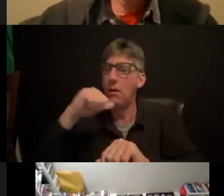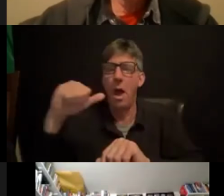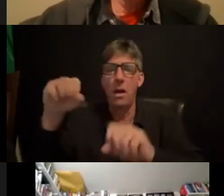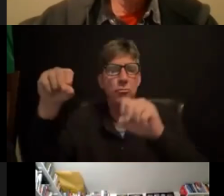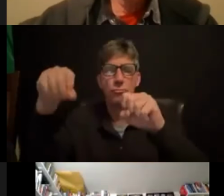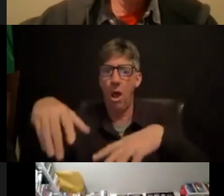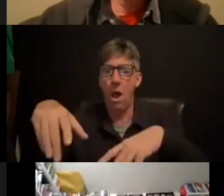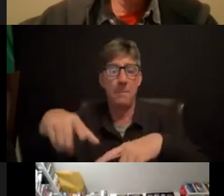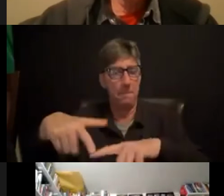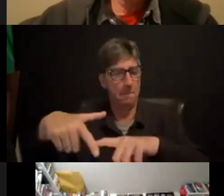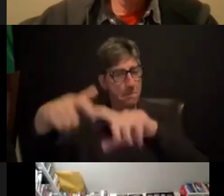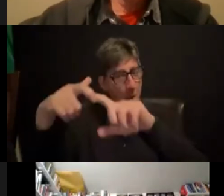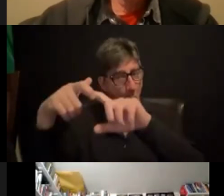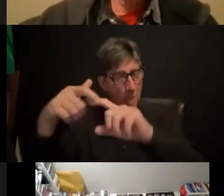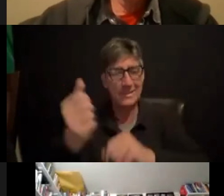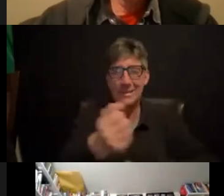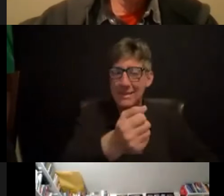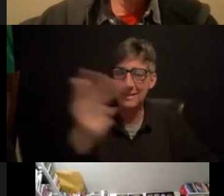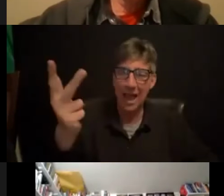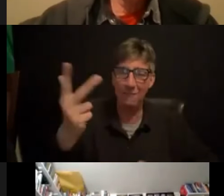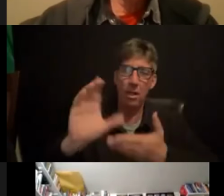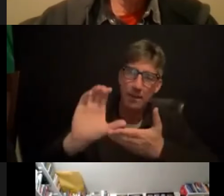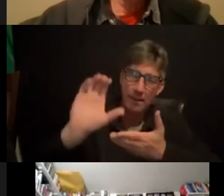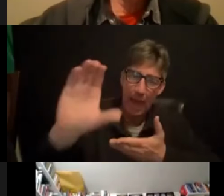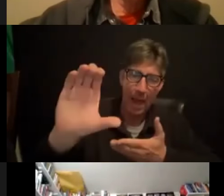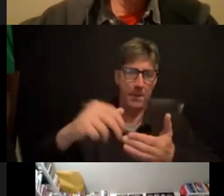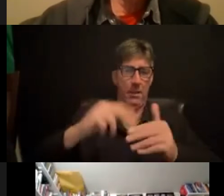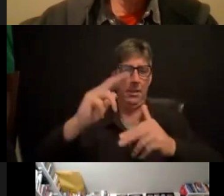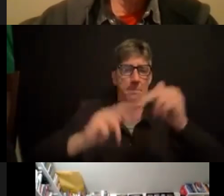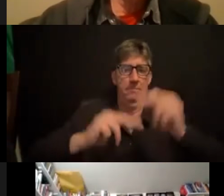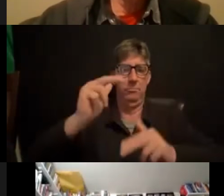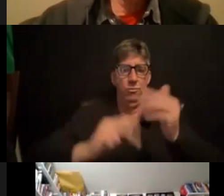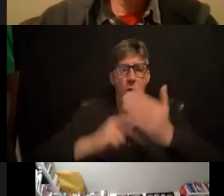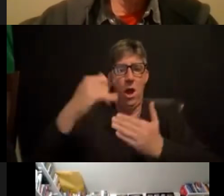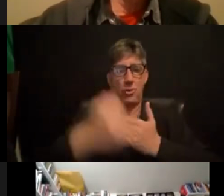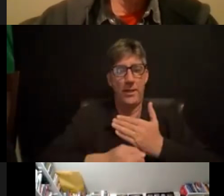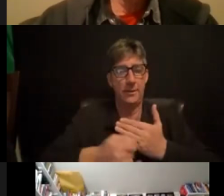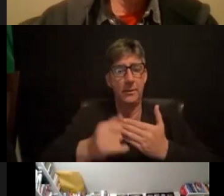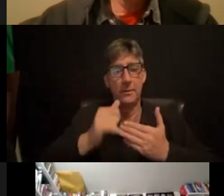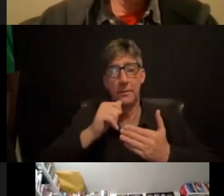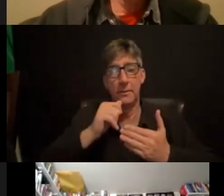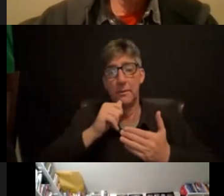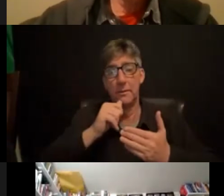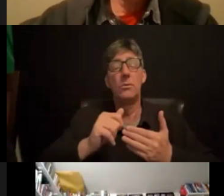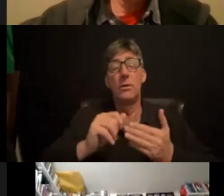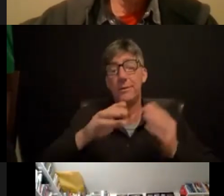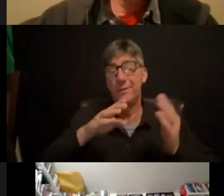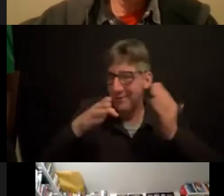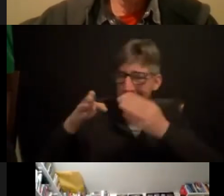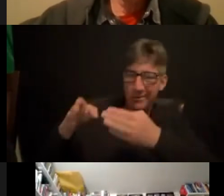paused a number of capital projects until we could reprioritize this spring as part of our capital improvement